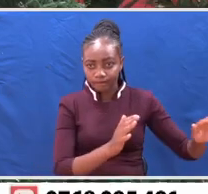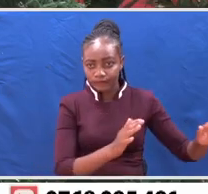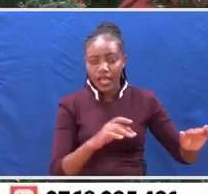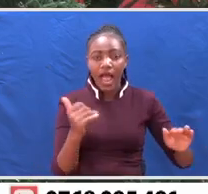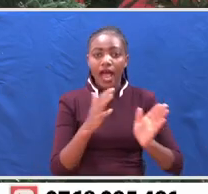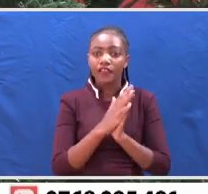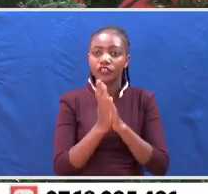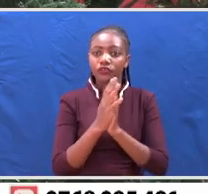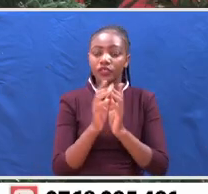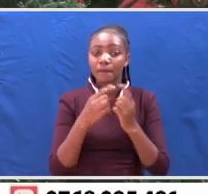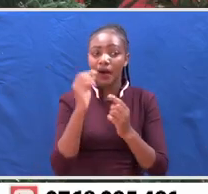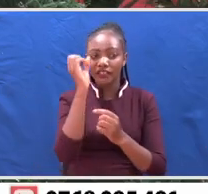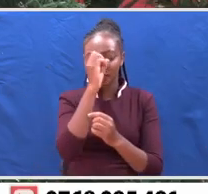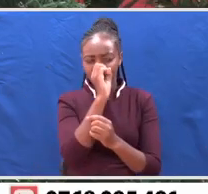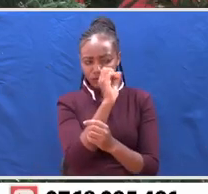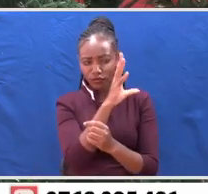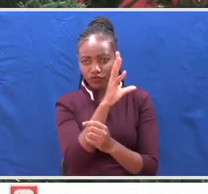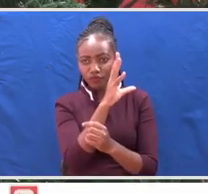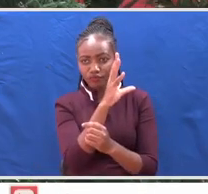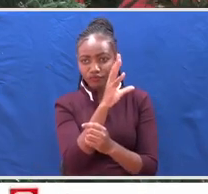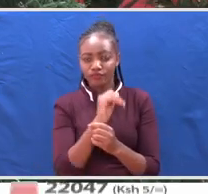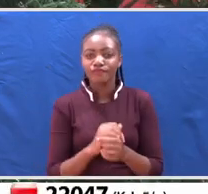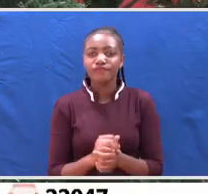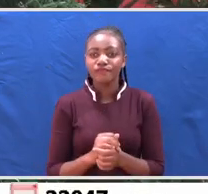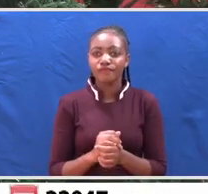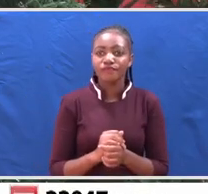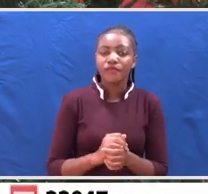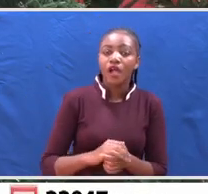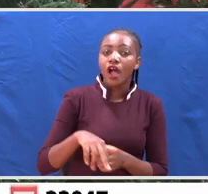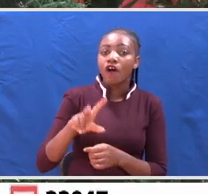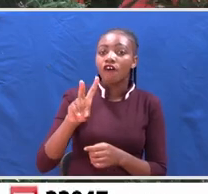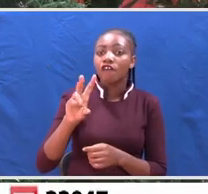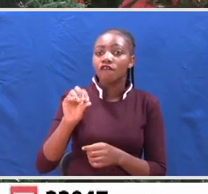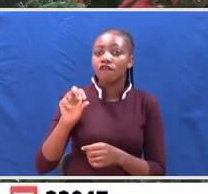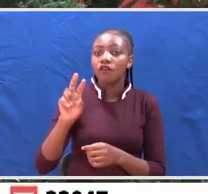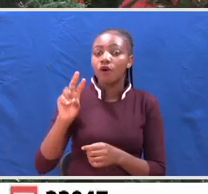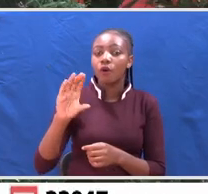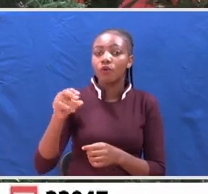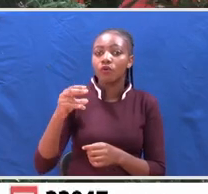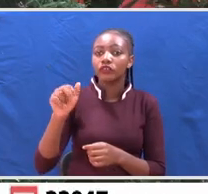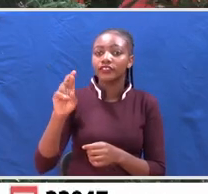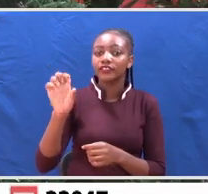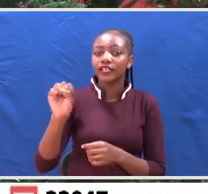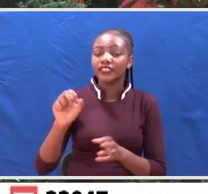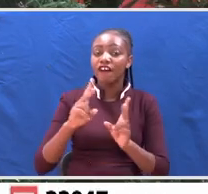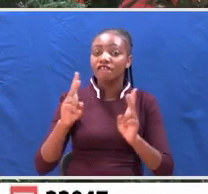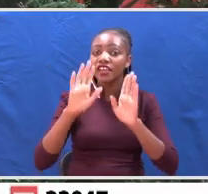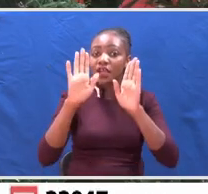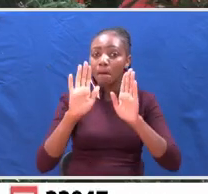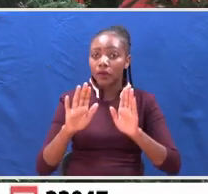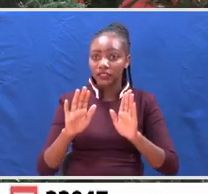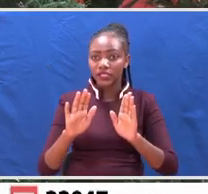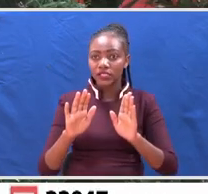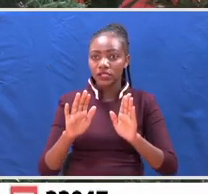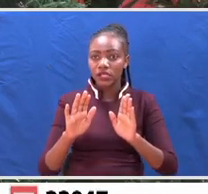story, but beautifully told. Vultures are without a doubt very important in an ecosystem. Vultures are